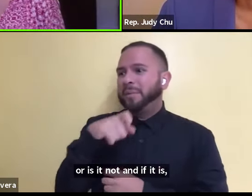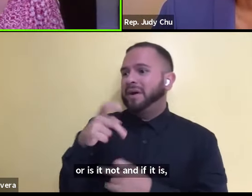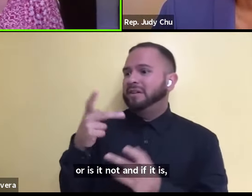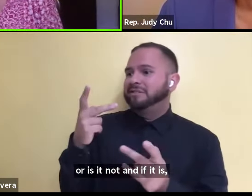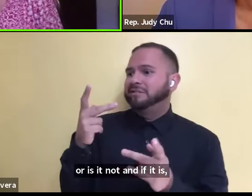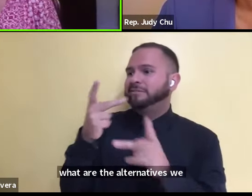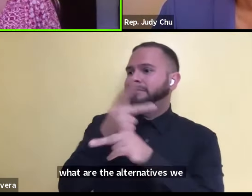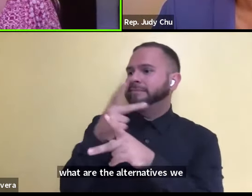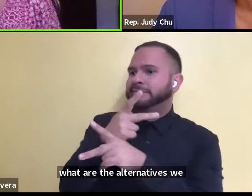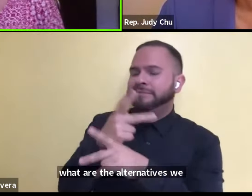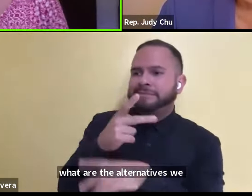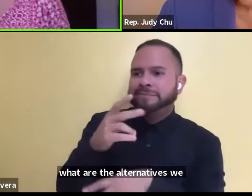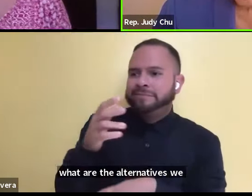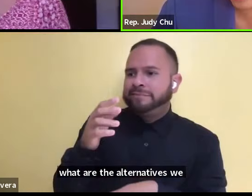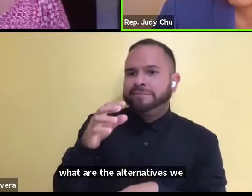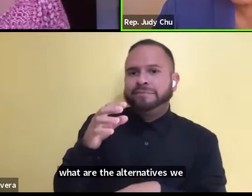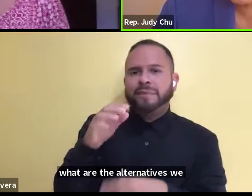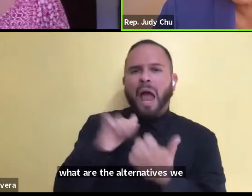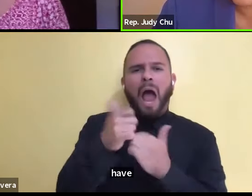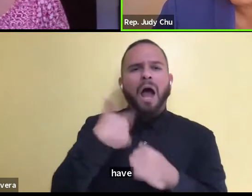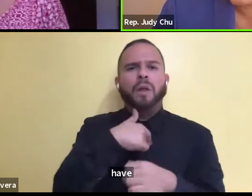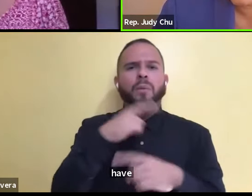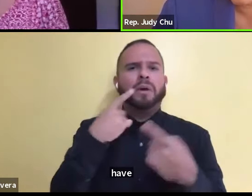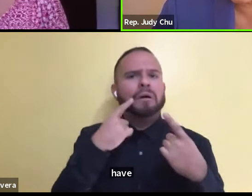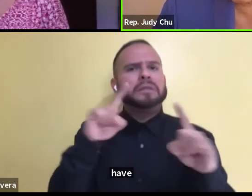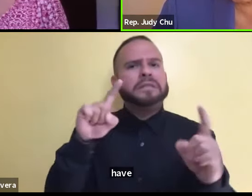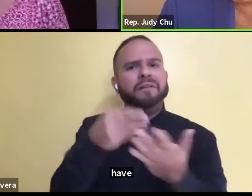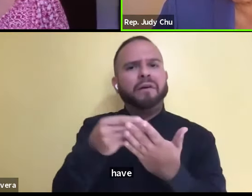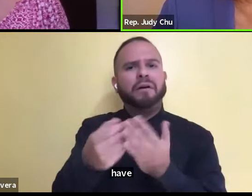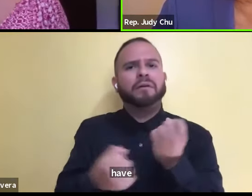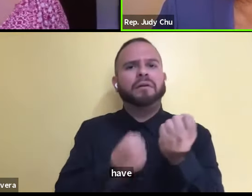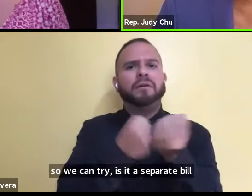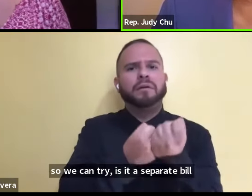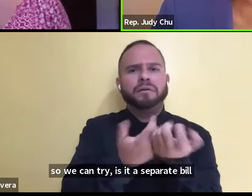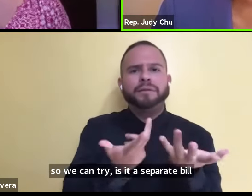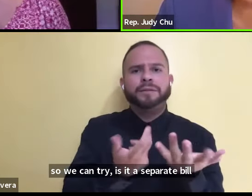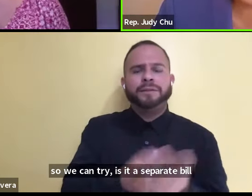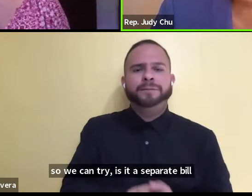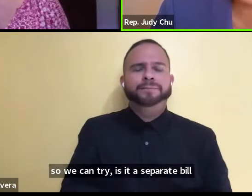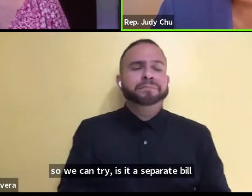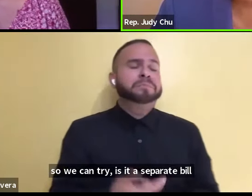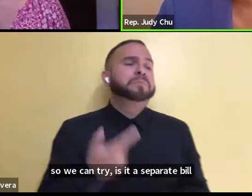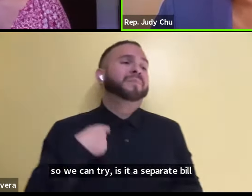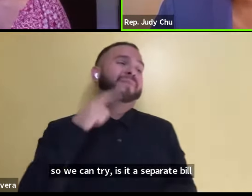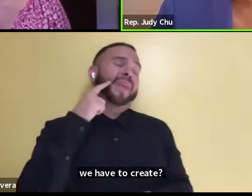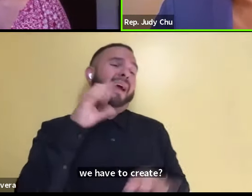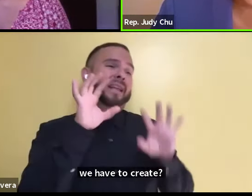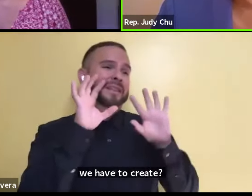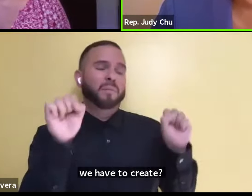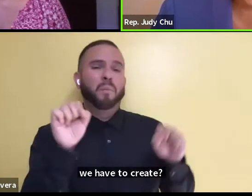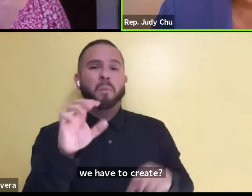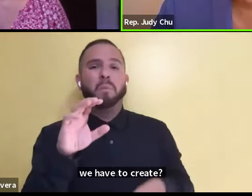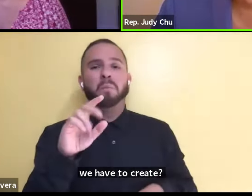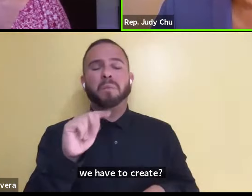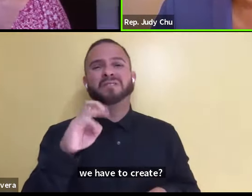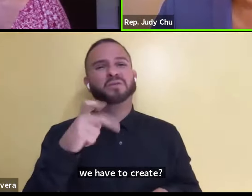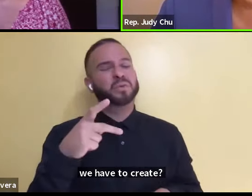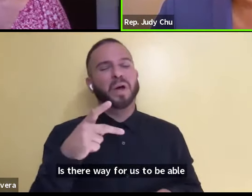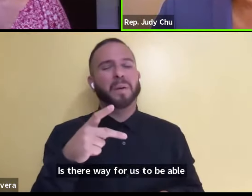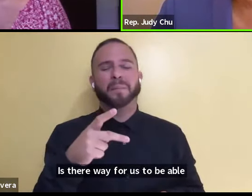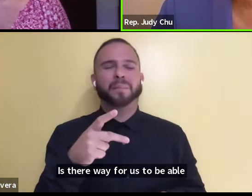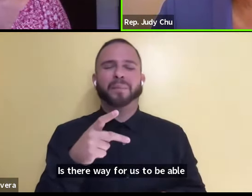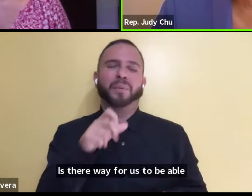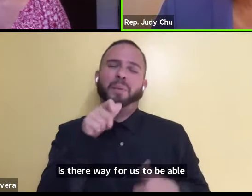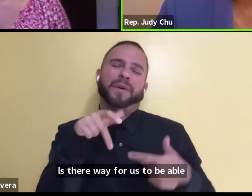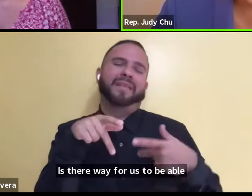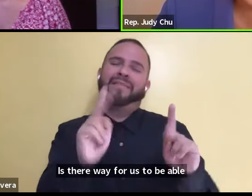to achieve it? Well, I believe that President Trump will not be able to actually act on these proposals